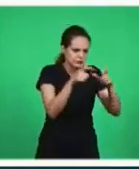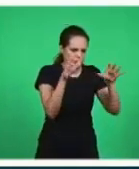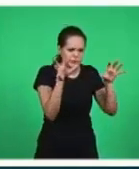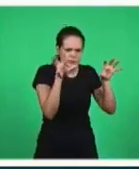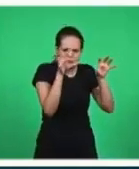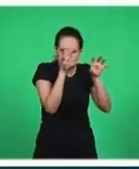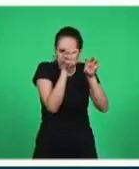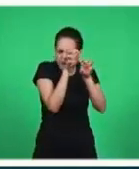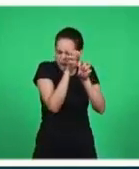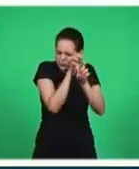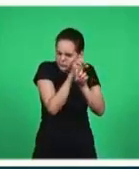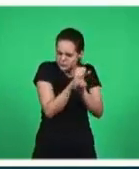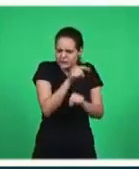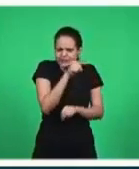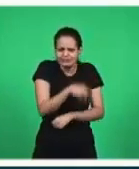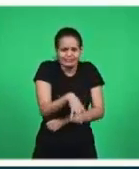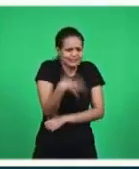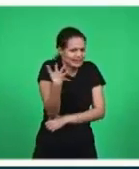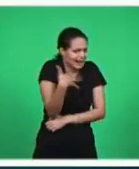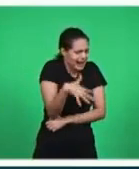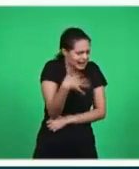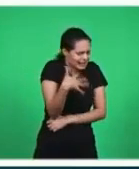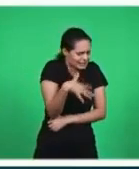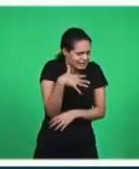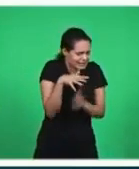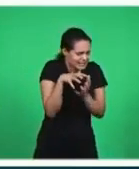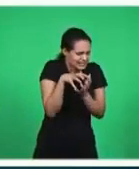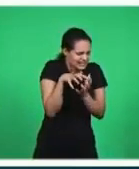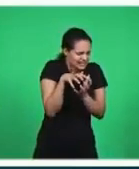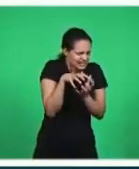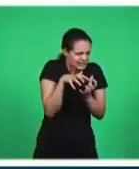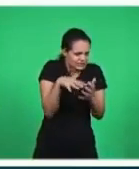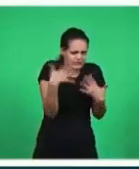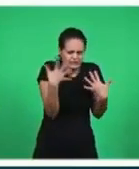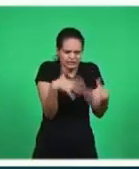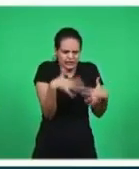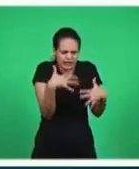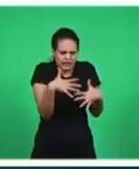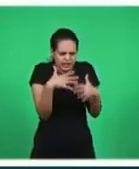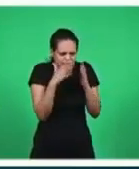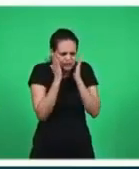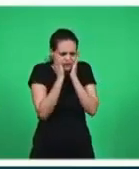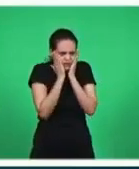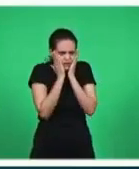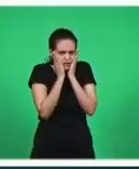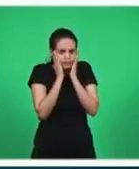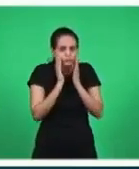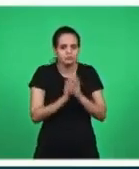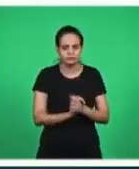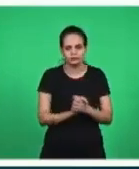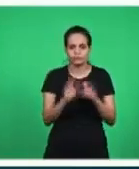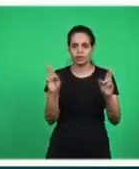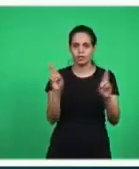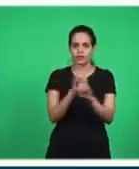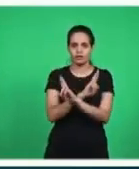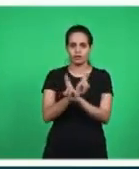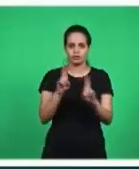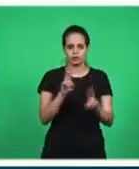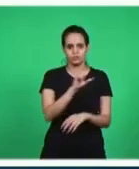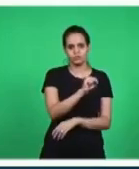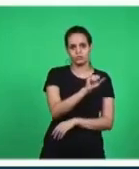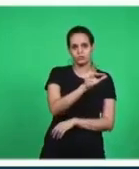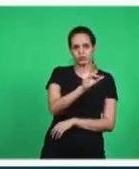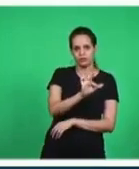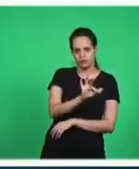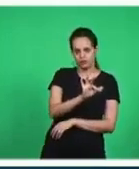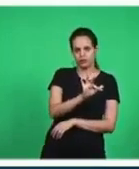out into outer darkness. There will be weeping and gnashing of teeth.